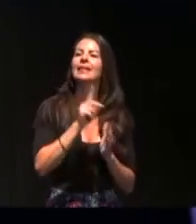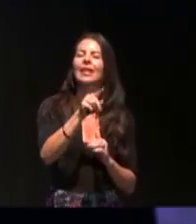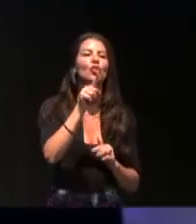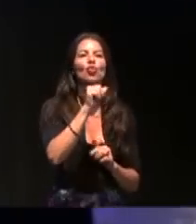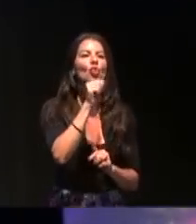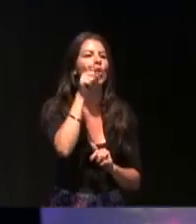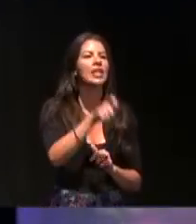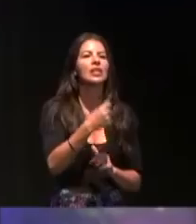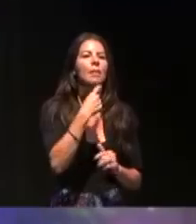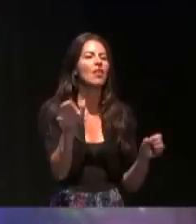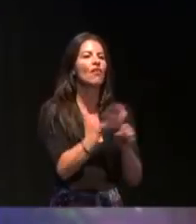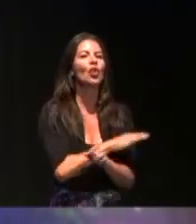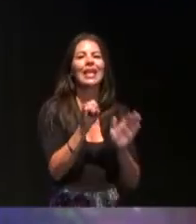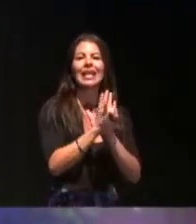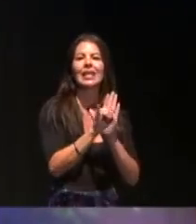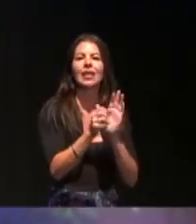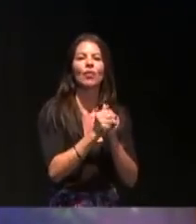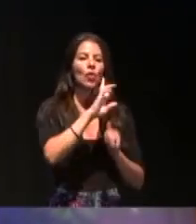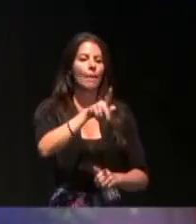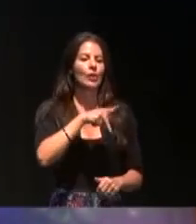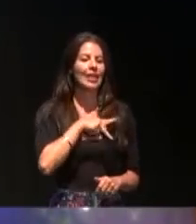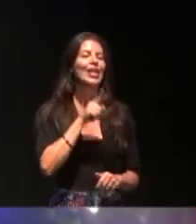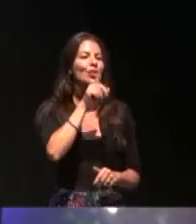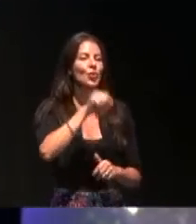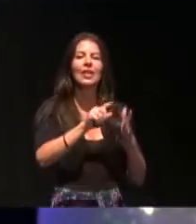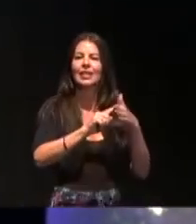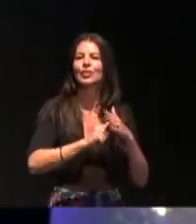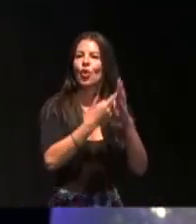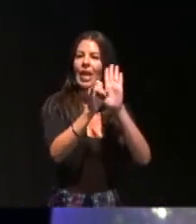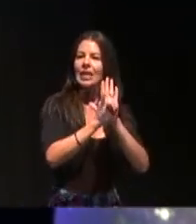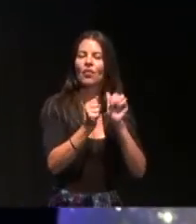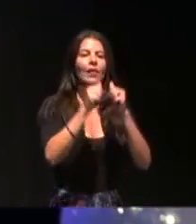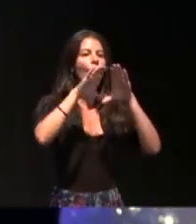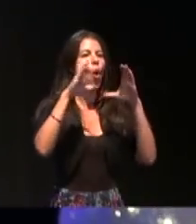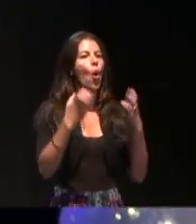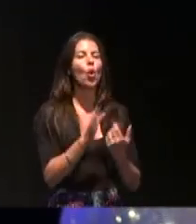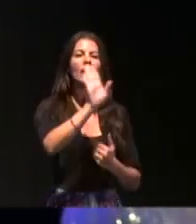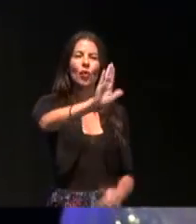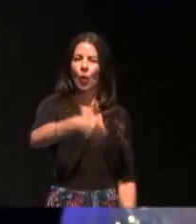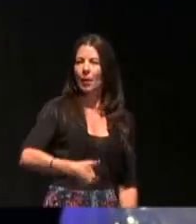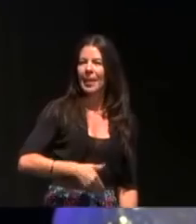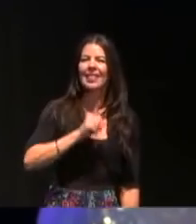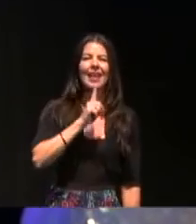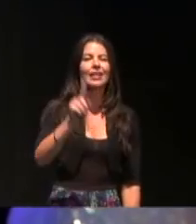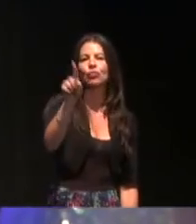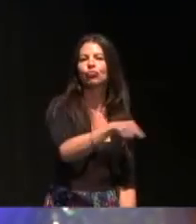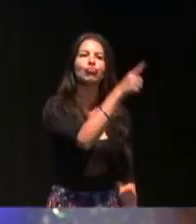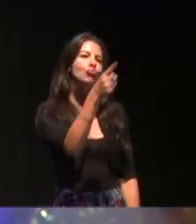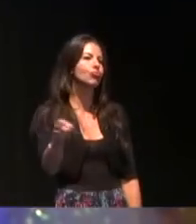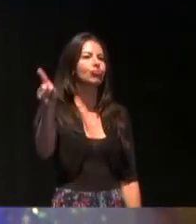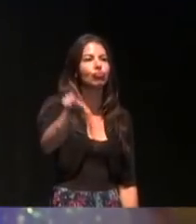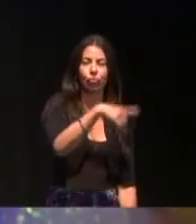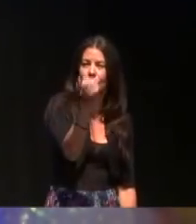no longer be totally identified with your personality. You'll start to be identified with the wholeness of your being that is infinite, you